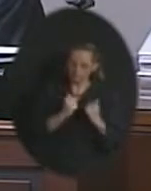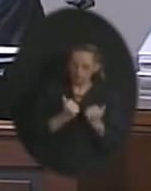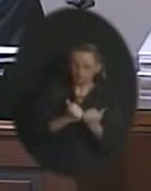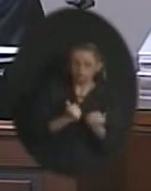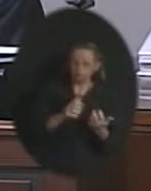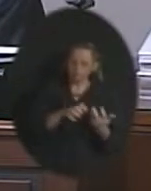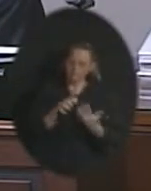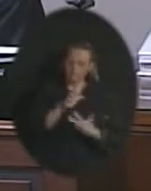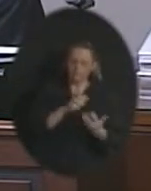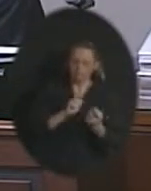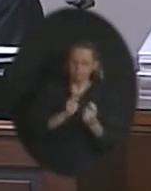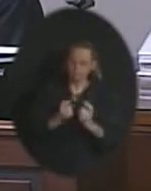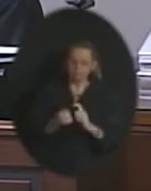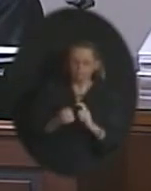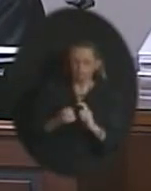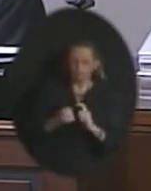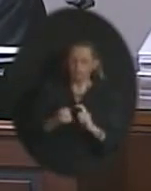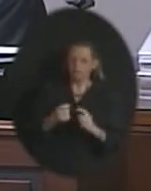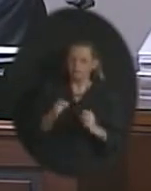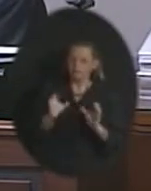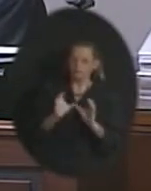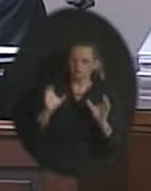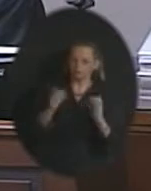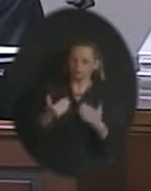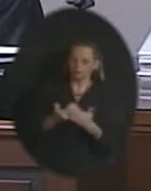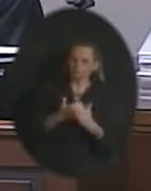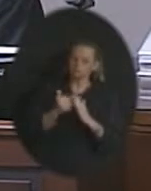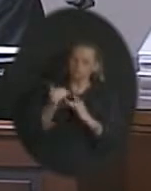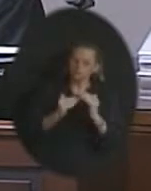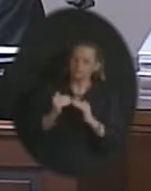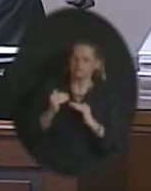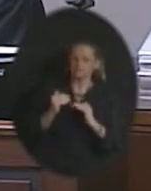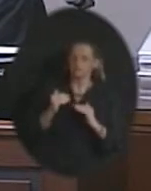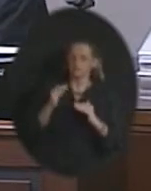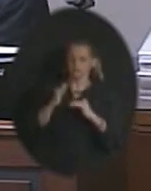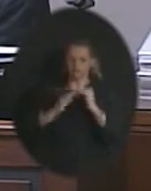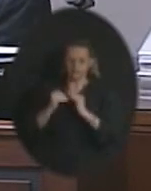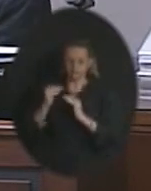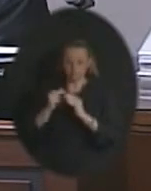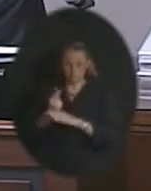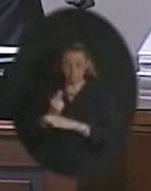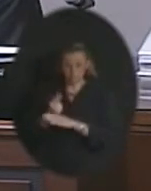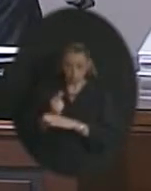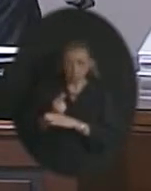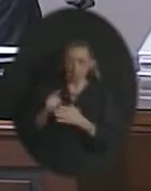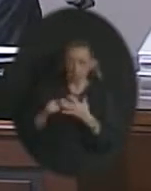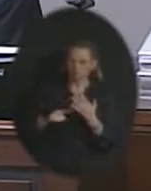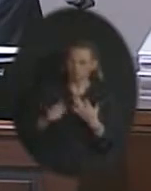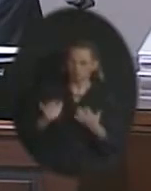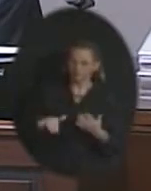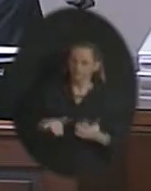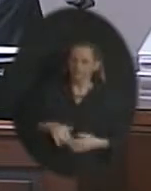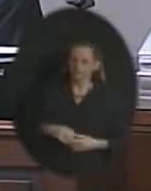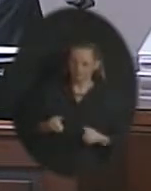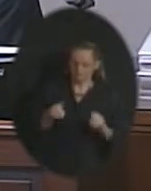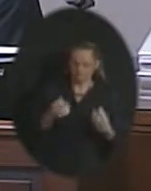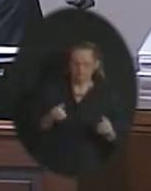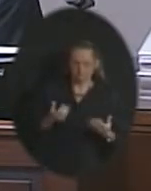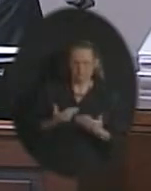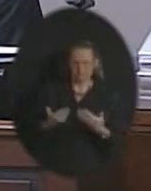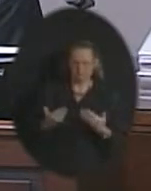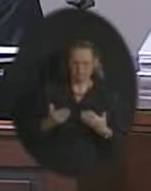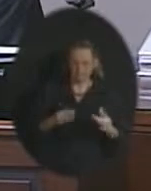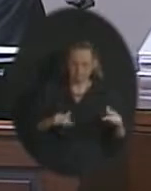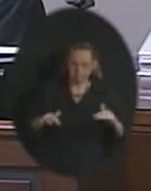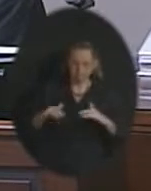certificates of insurance for new construction, facility use, and stuff like that. we have a lot of different parts moving here in the